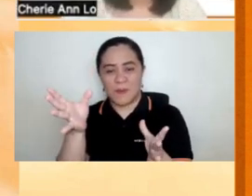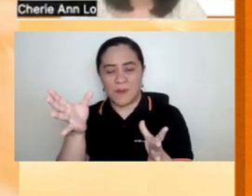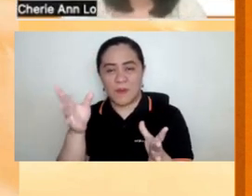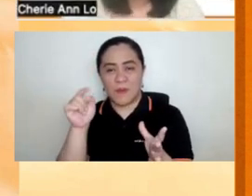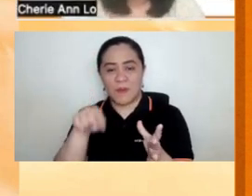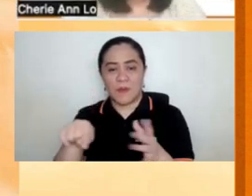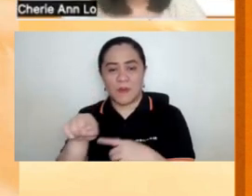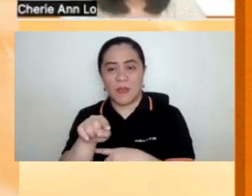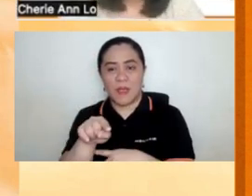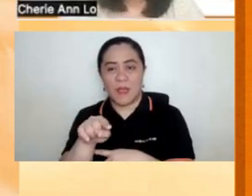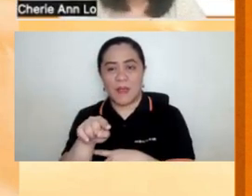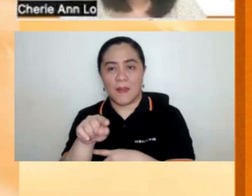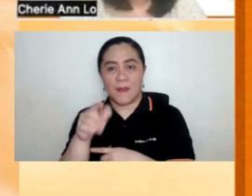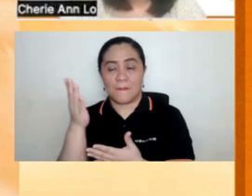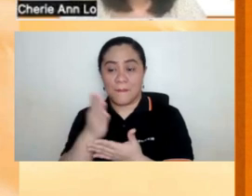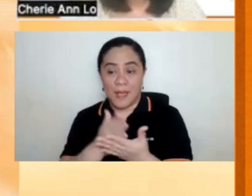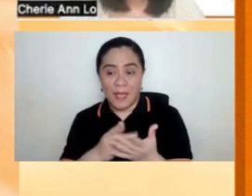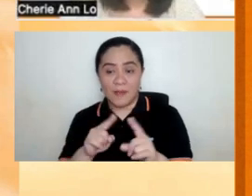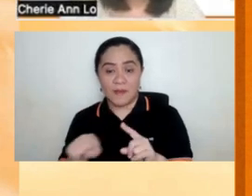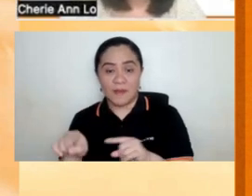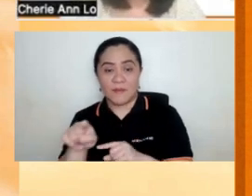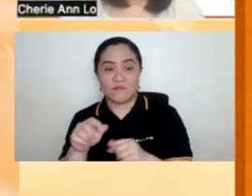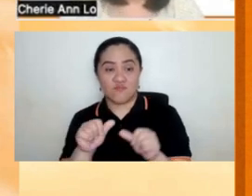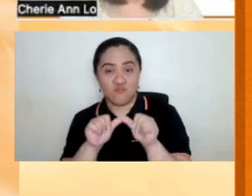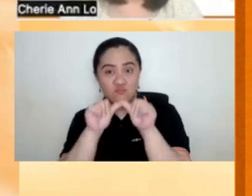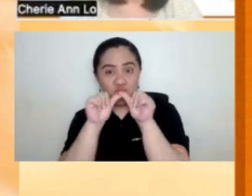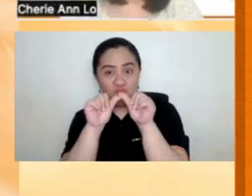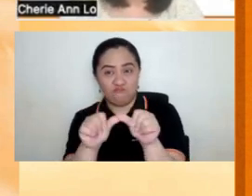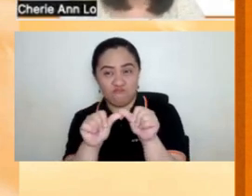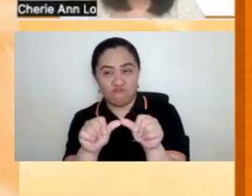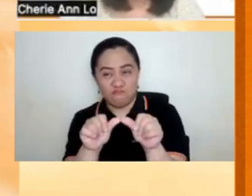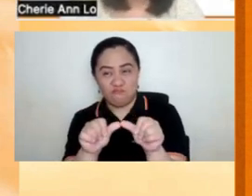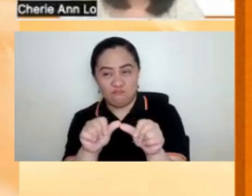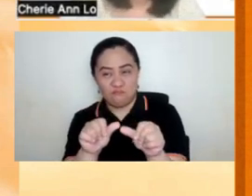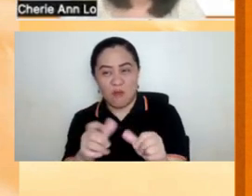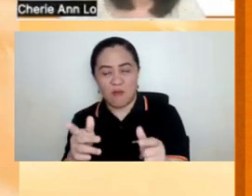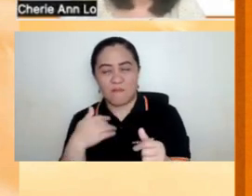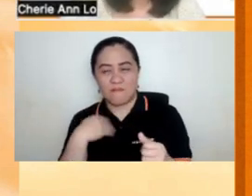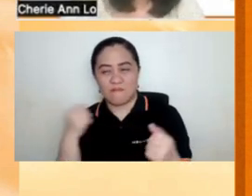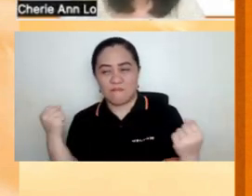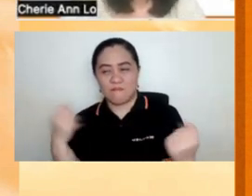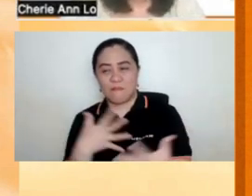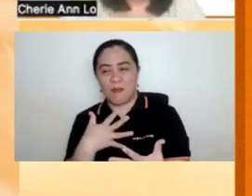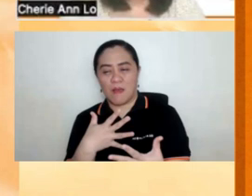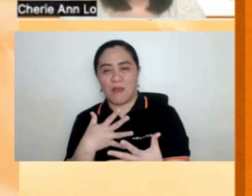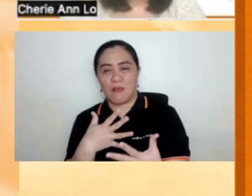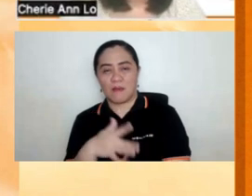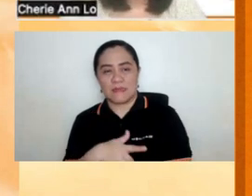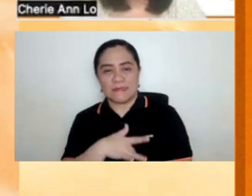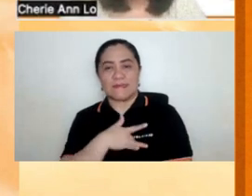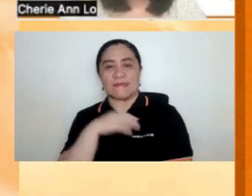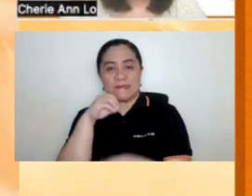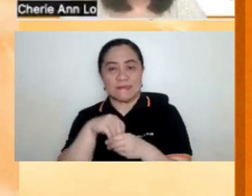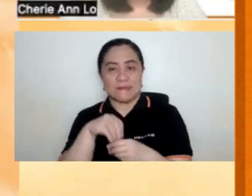for something. But when it becomes persistent and there's already irrational fears that's surrounding the feeling, then it has